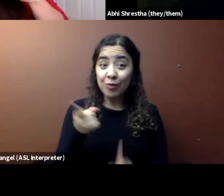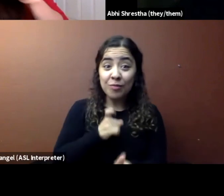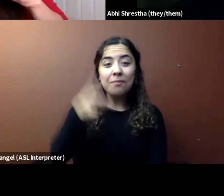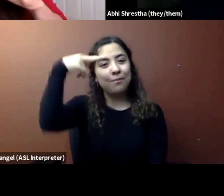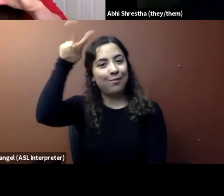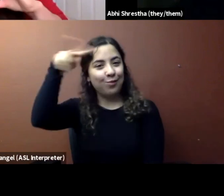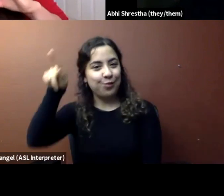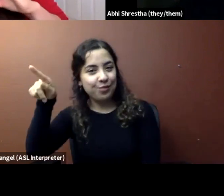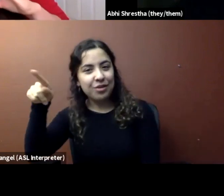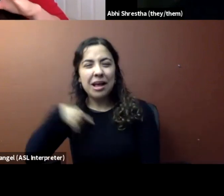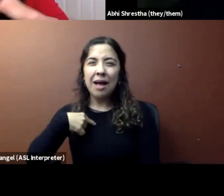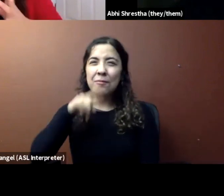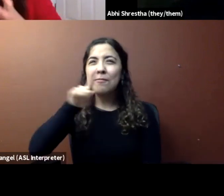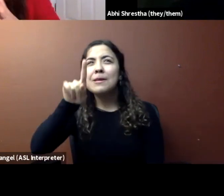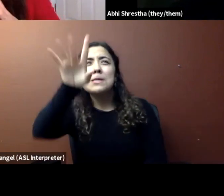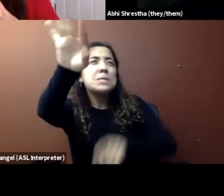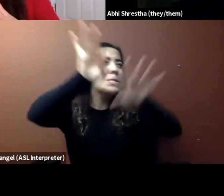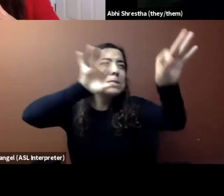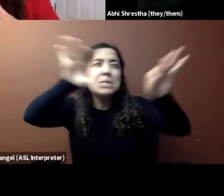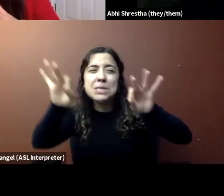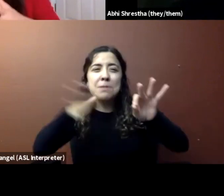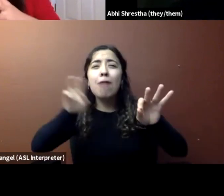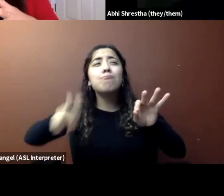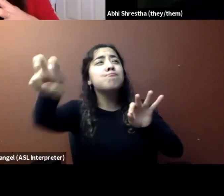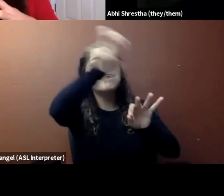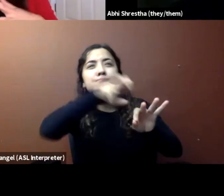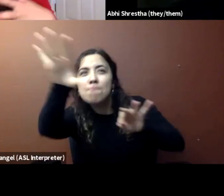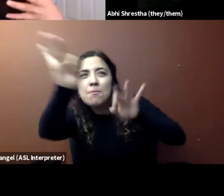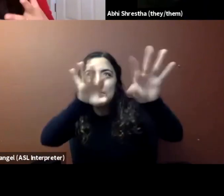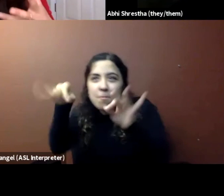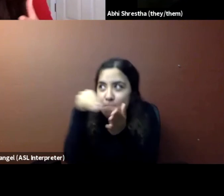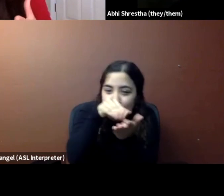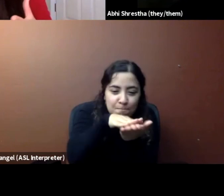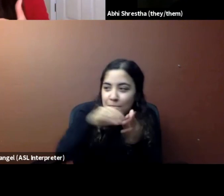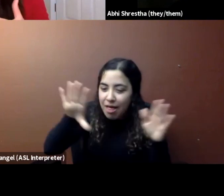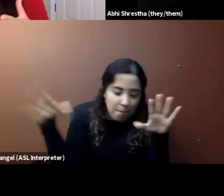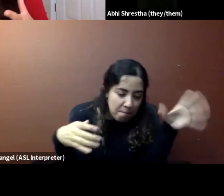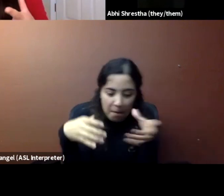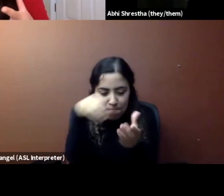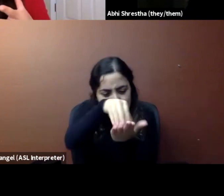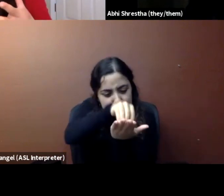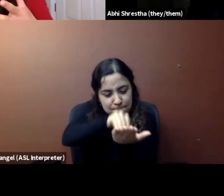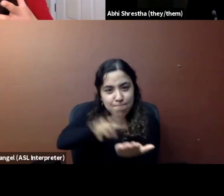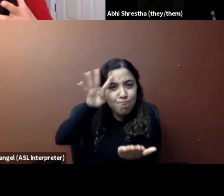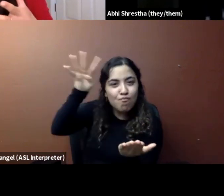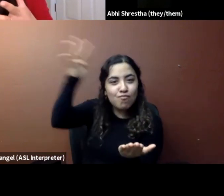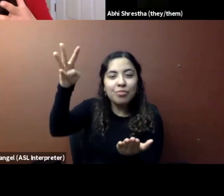them together. And the poem is about like a sort of longing, you know, that is